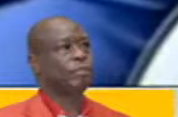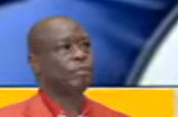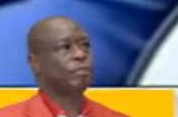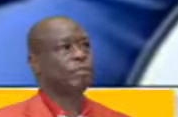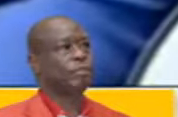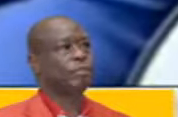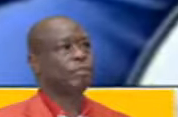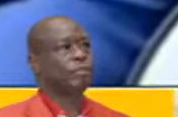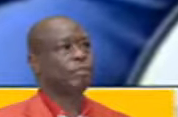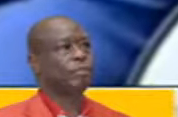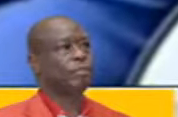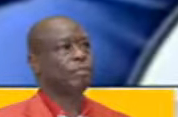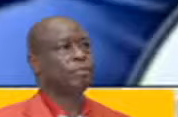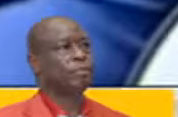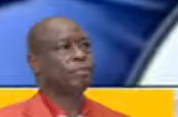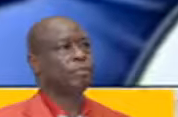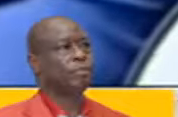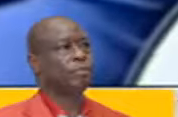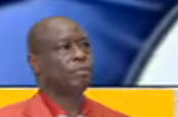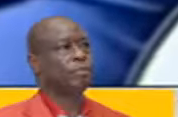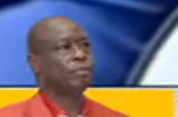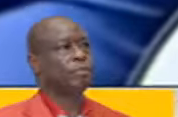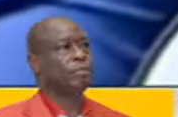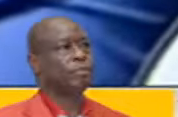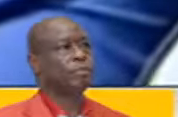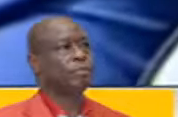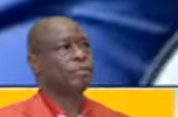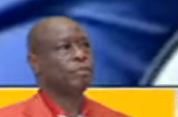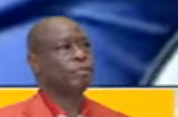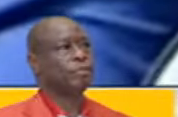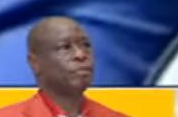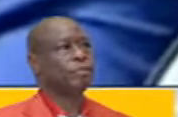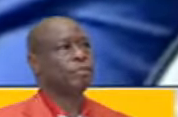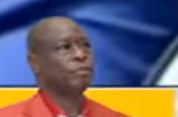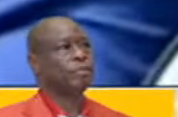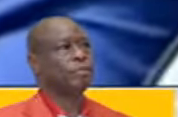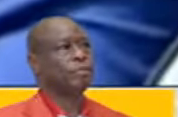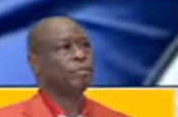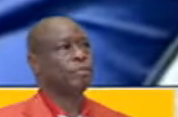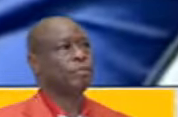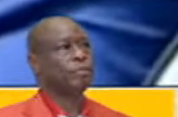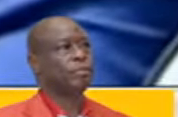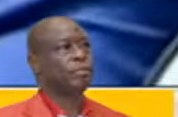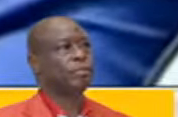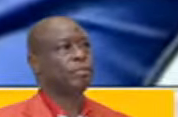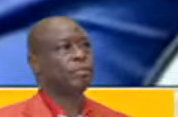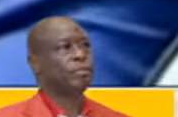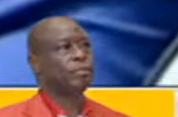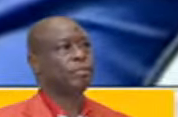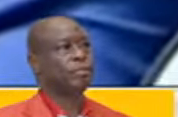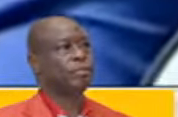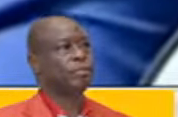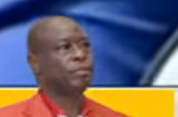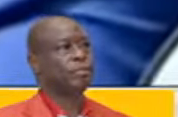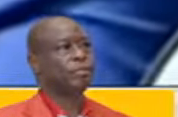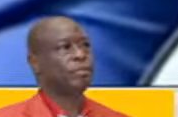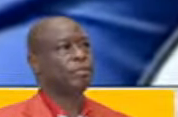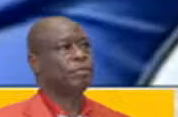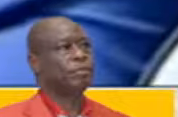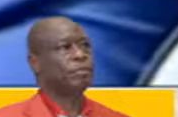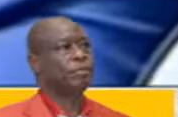don't know whether I'll be speaking in my knowledge as a lawyer or just as a... Just give your opinion. What is gross? It goes into the answer